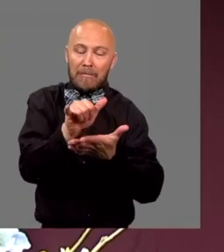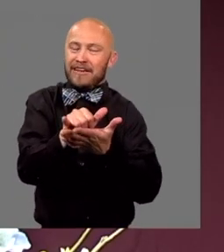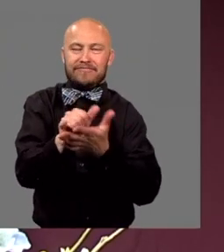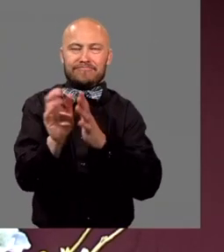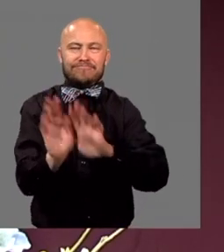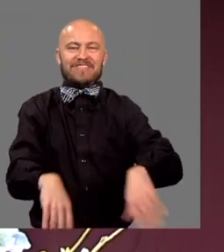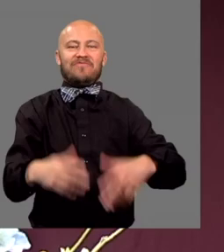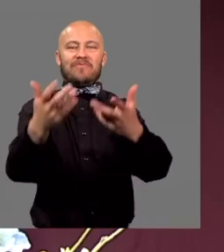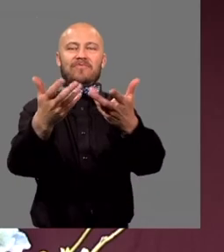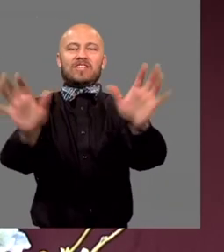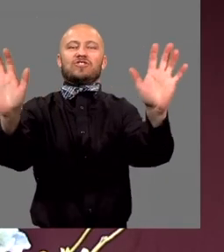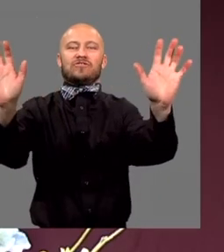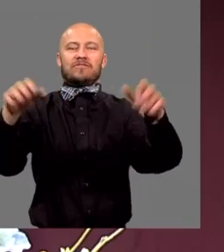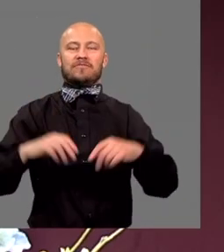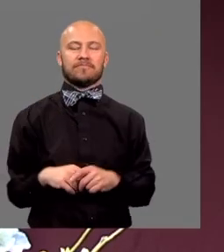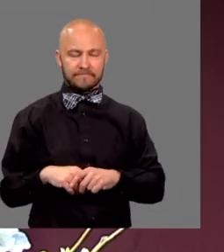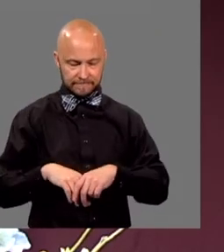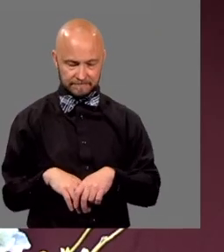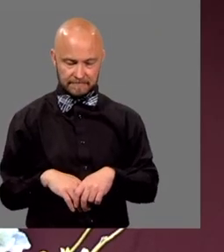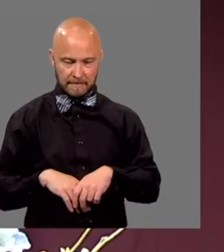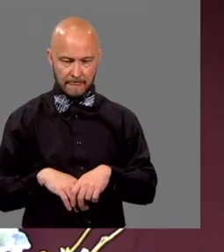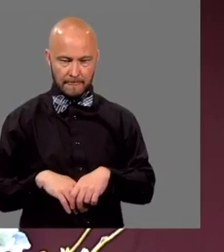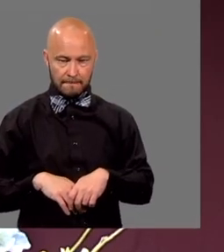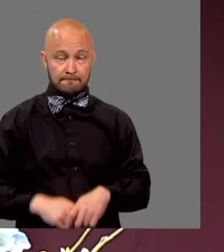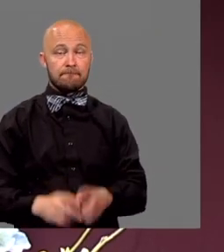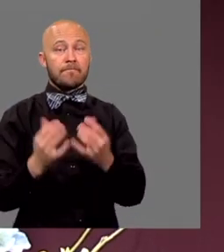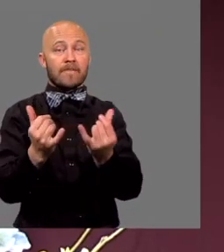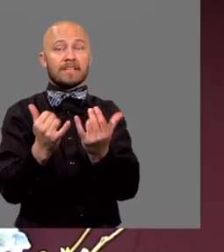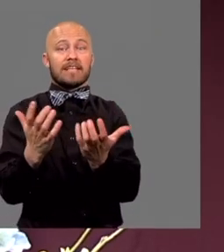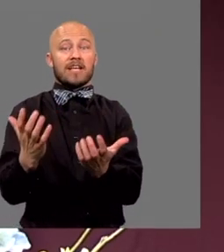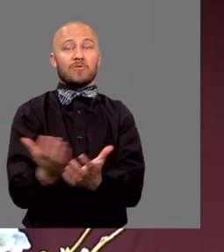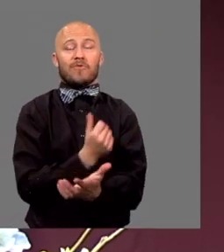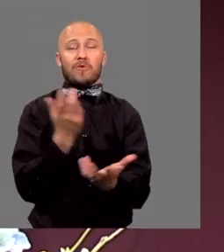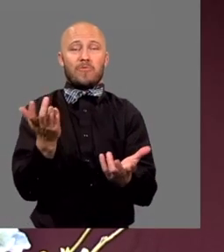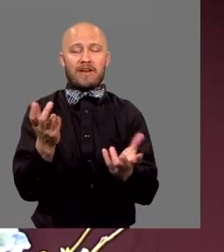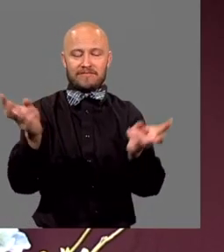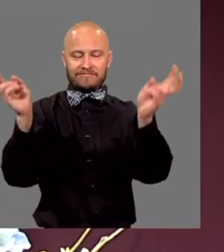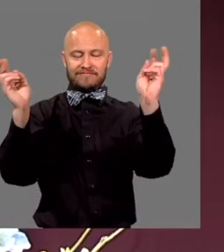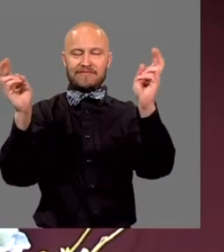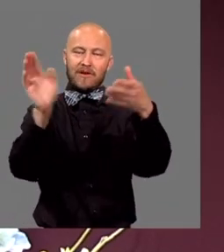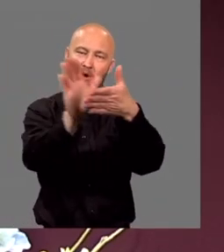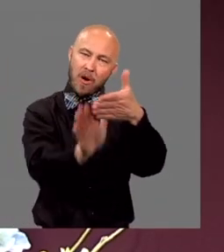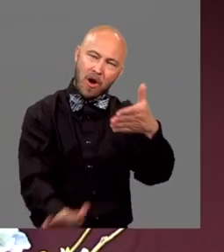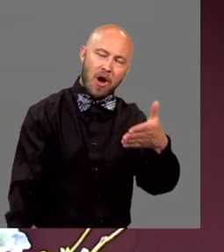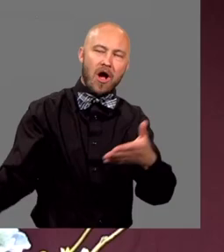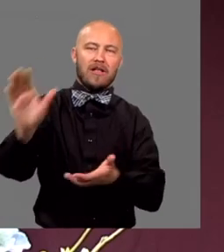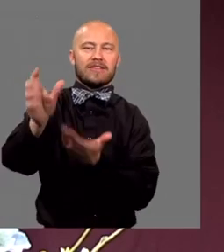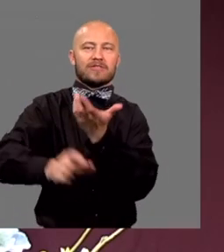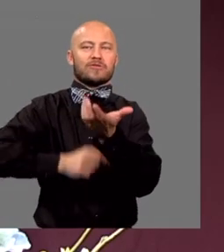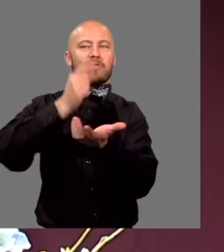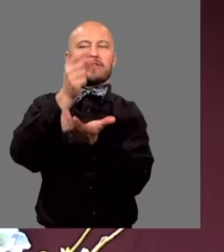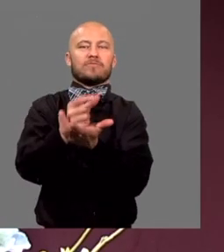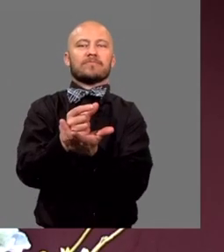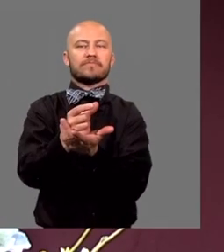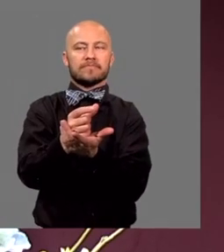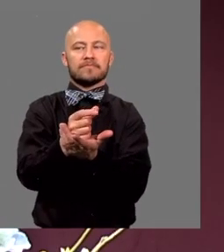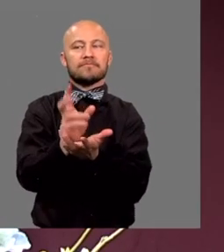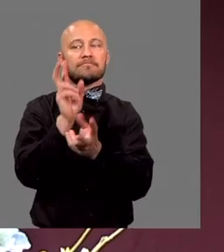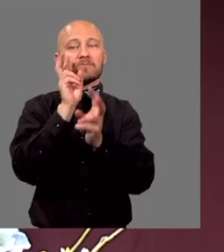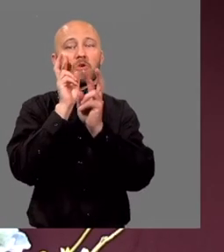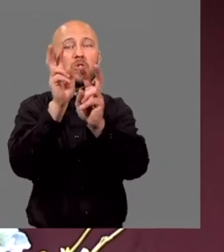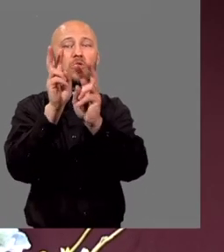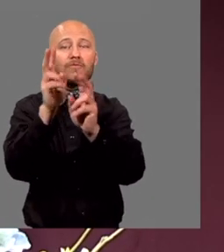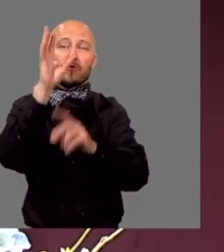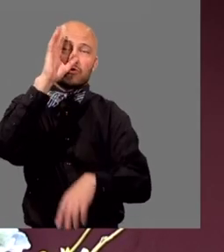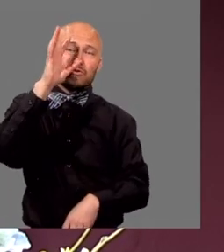it's done. Today, you earn the title college graduate. I implore you to look ahead to a